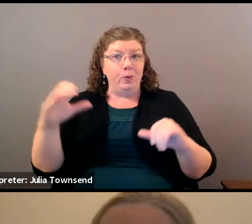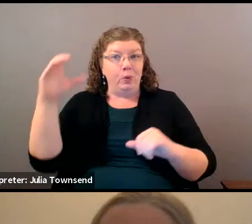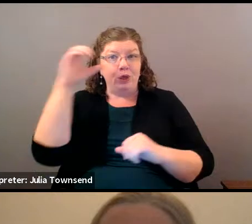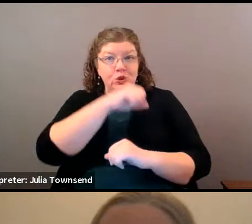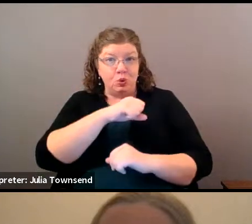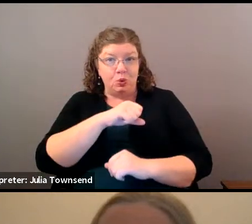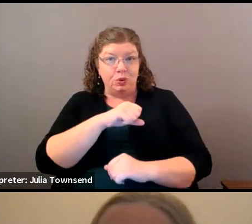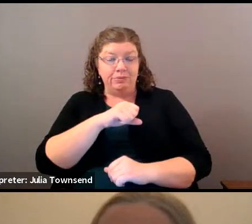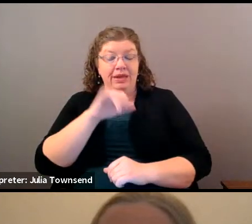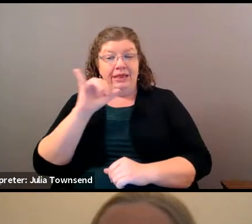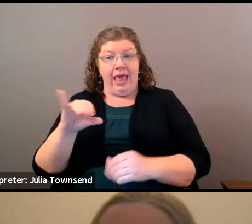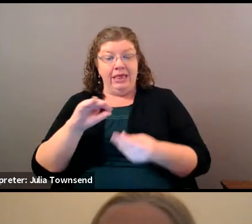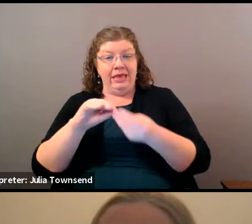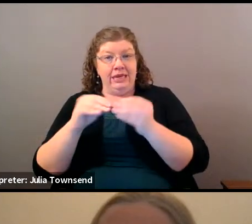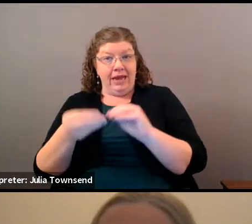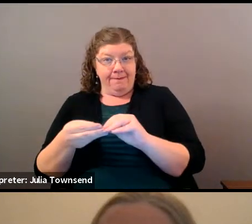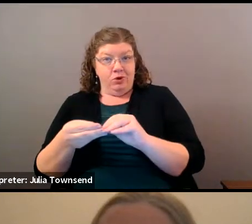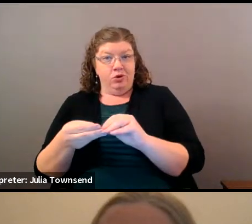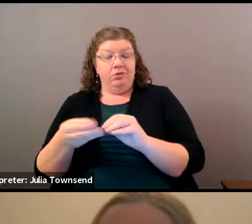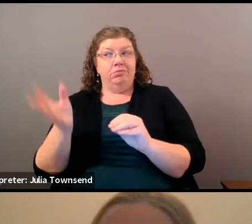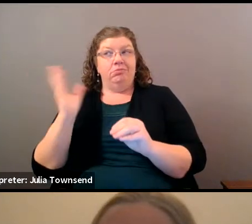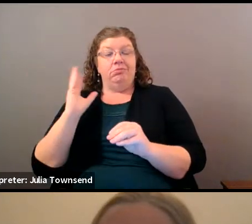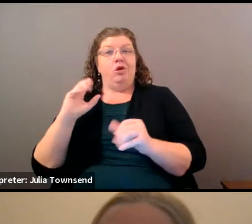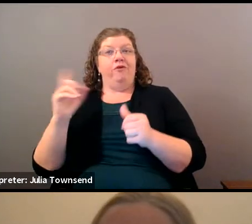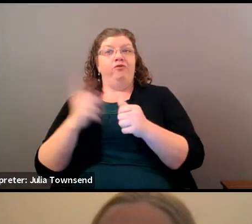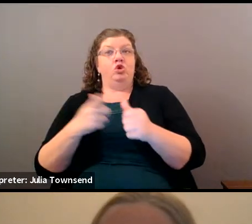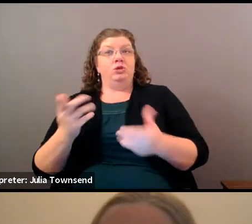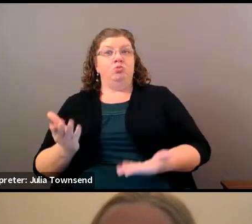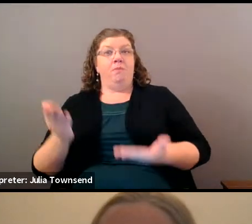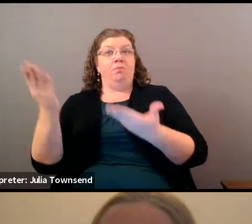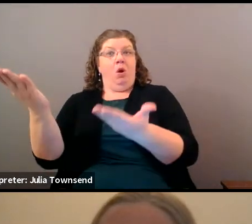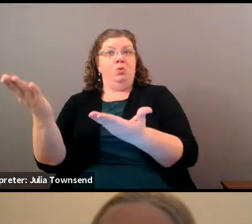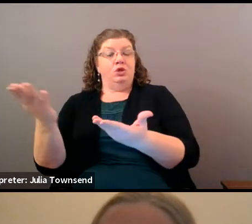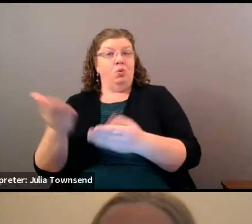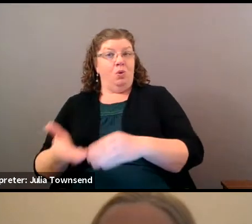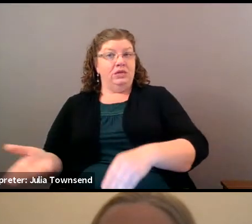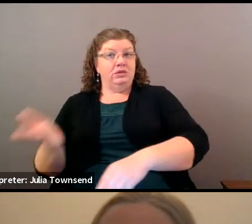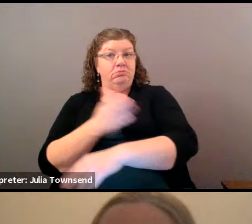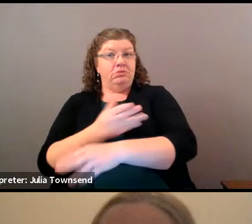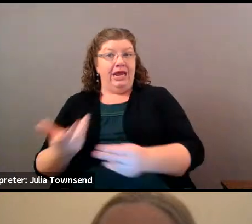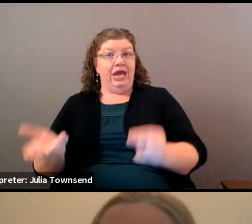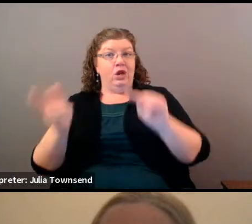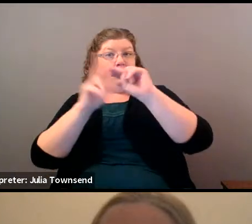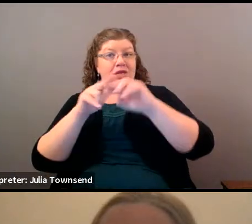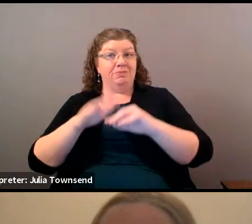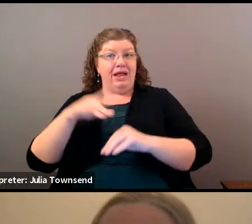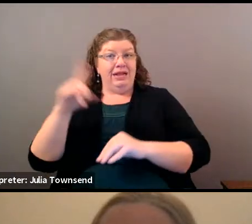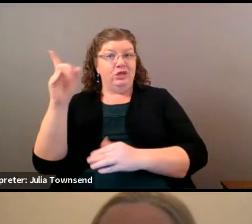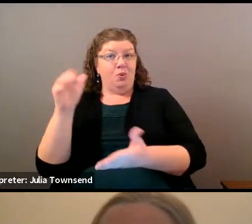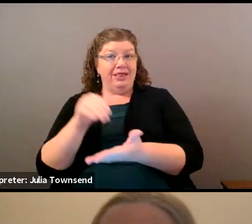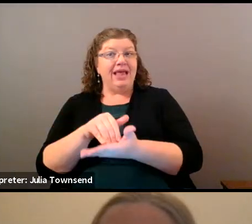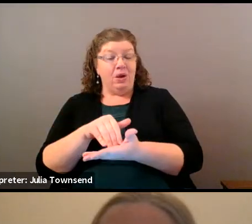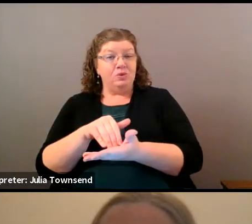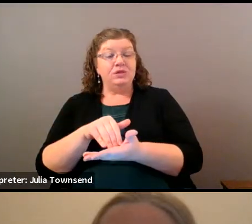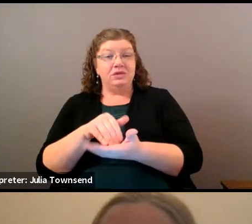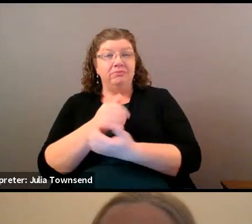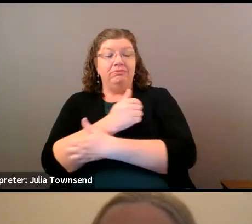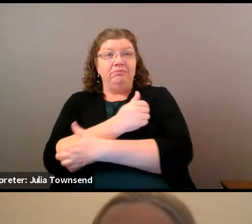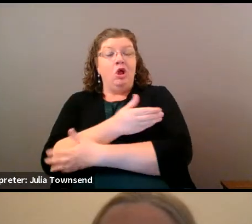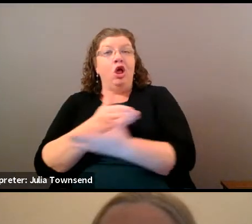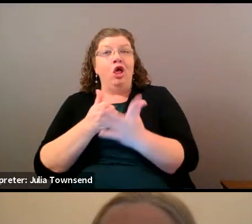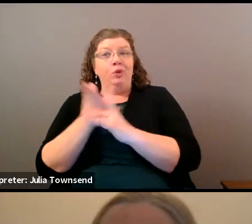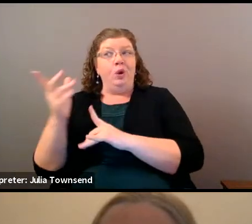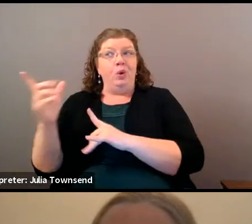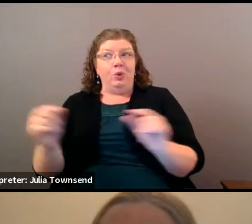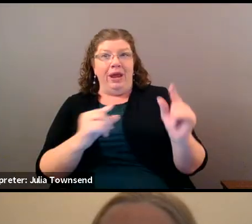that the number that originally was proposed was increased by at least 1,000, which through the grapevine, it looks like it